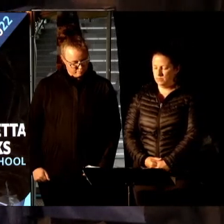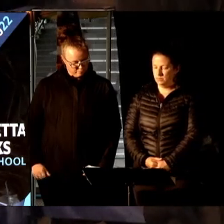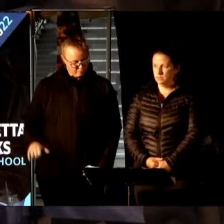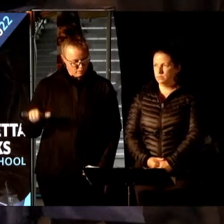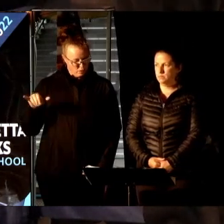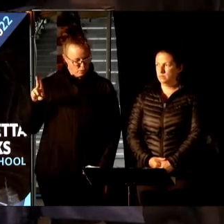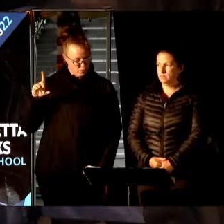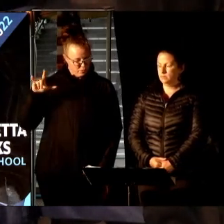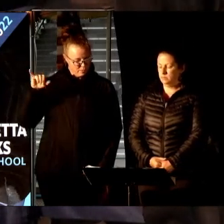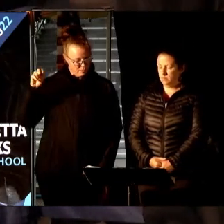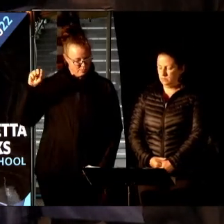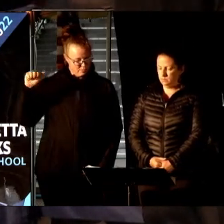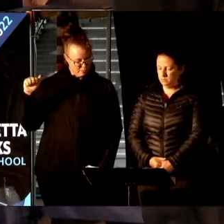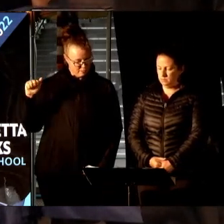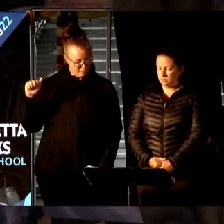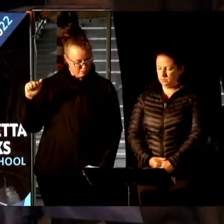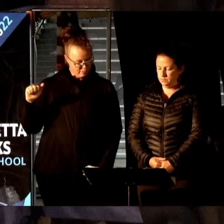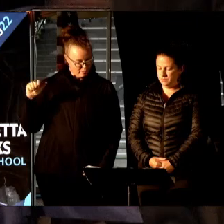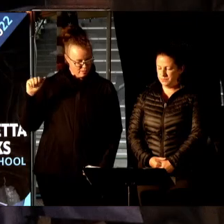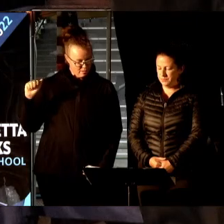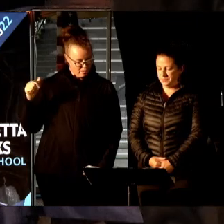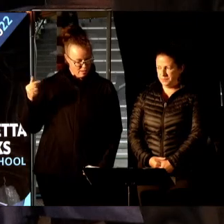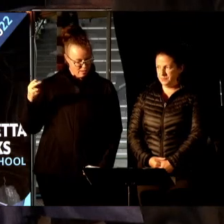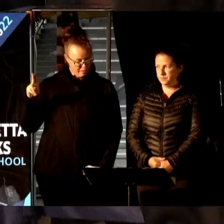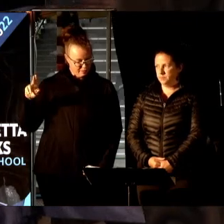Yulisa Ariola Aguilar.